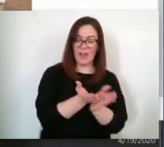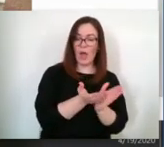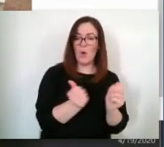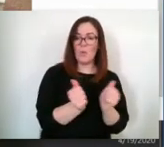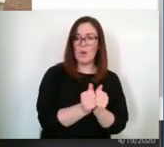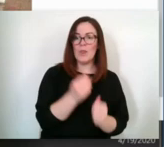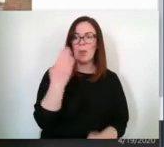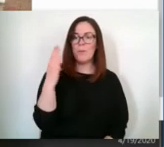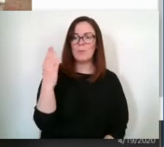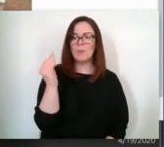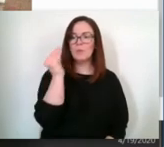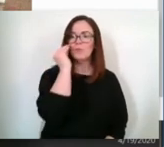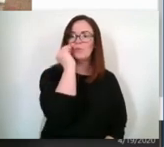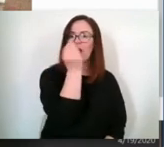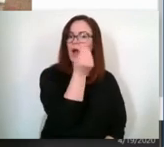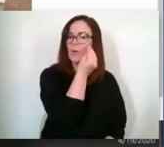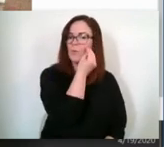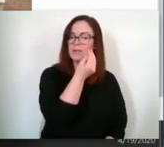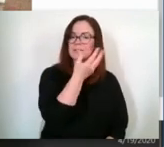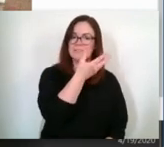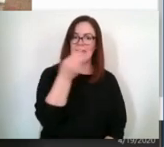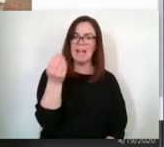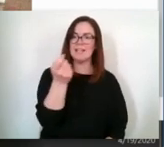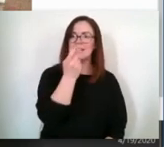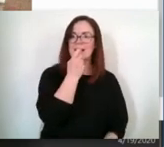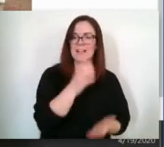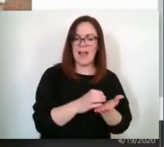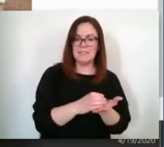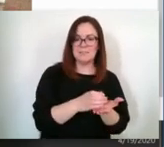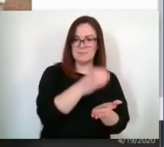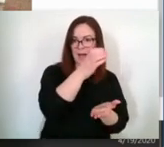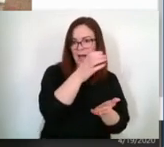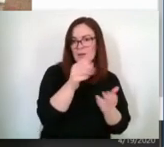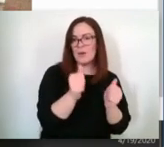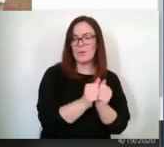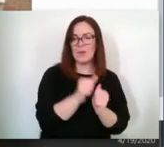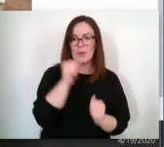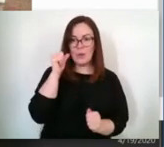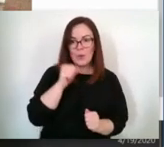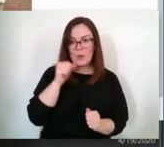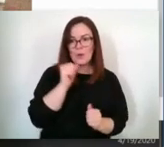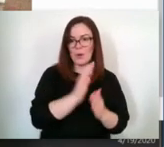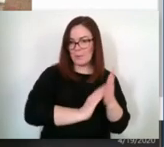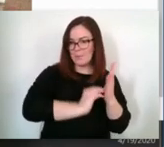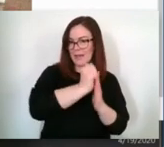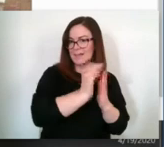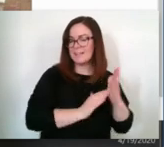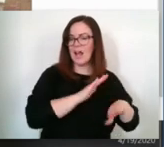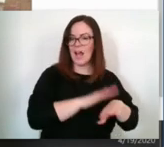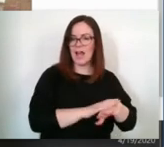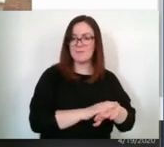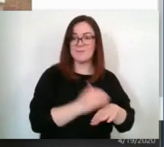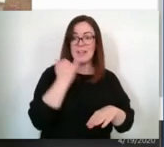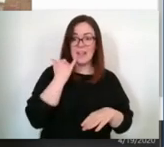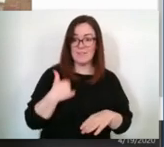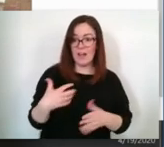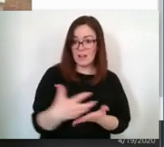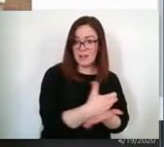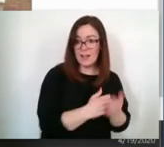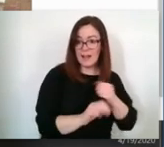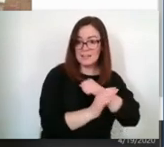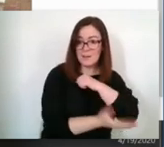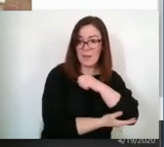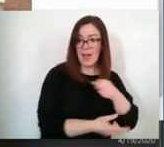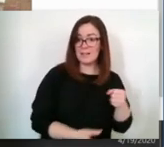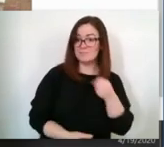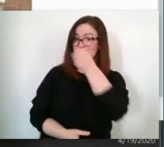with the girl and the bubbles, and the green horse. For every bag of bits, he gave me a penny. Pennies bought